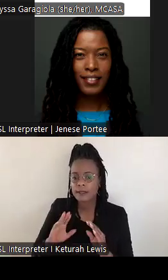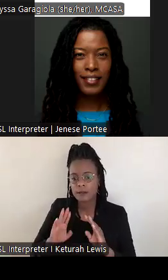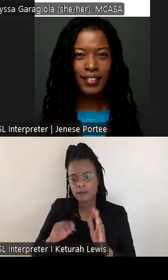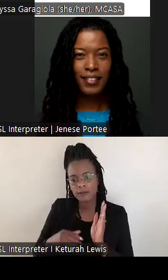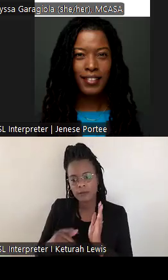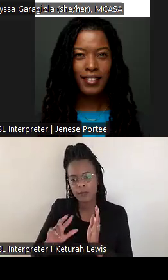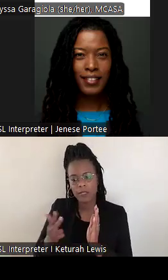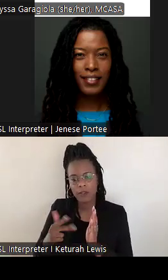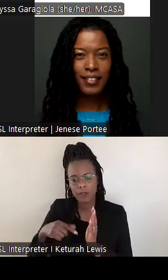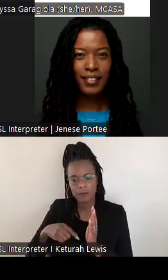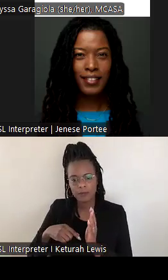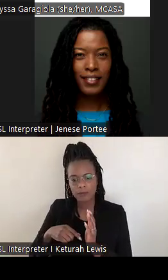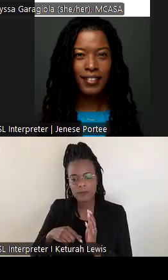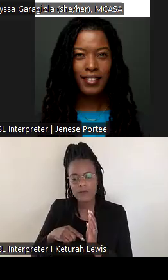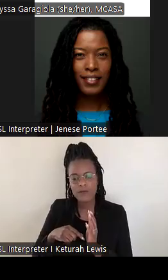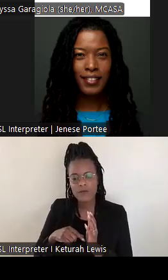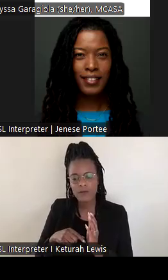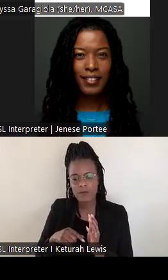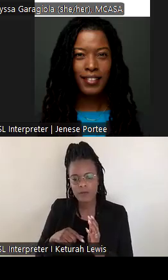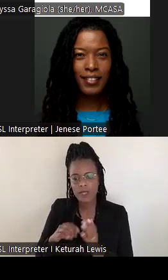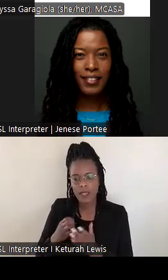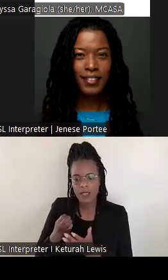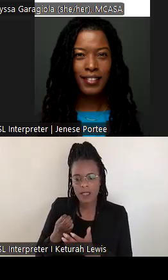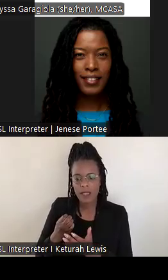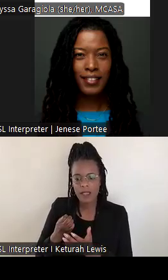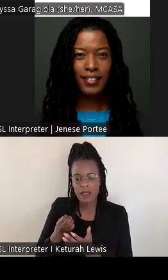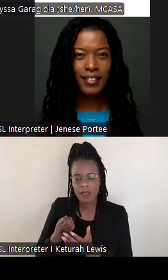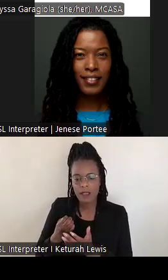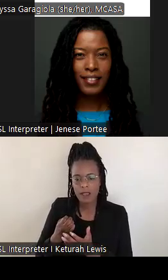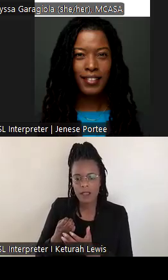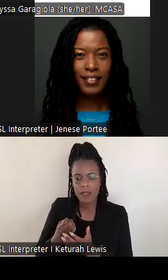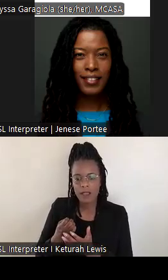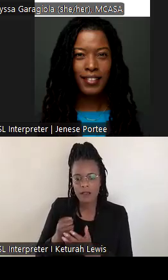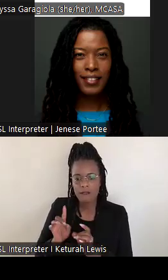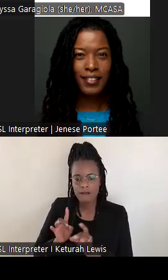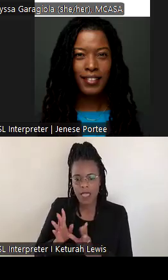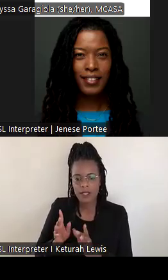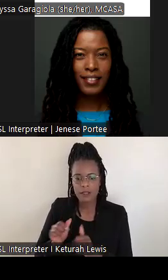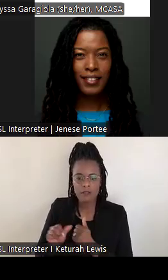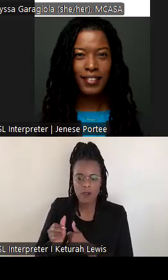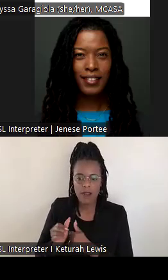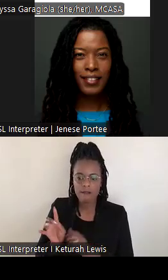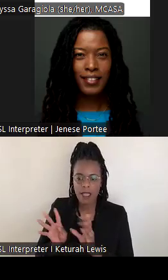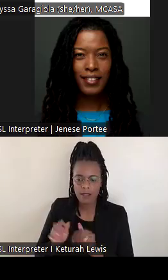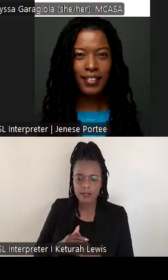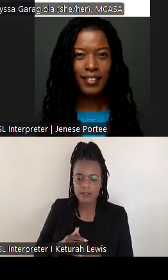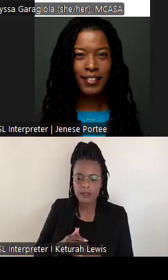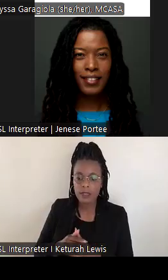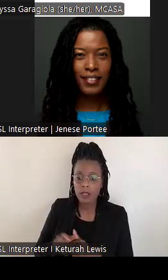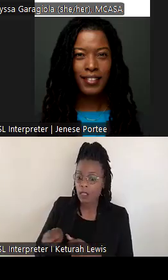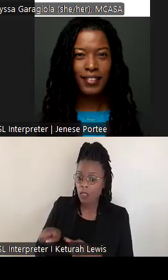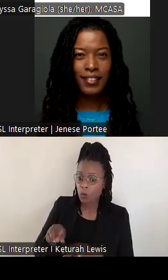oppressed identities or marginalized survivors experience higher rates of physical, sexual, emotional, and